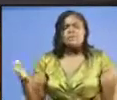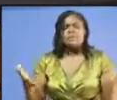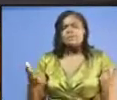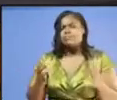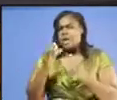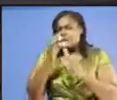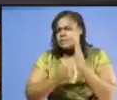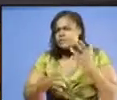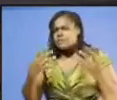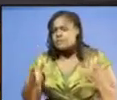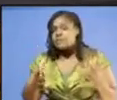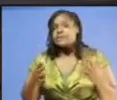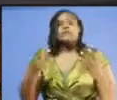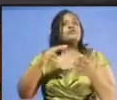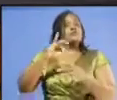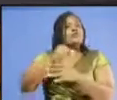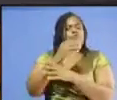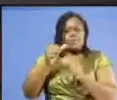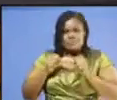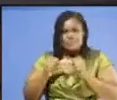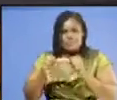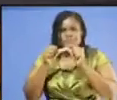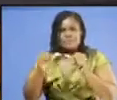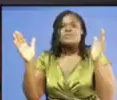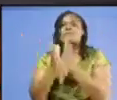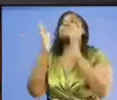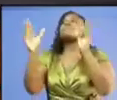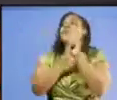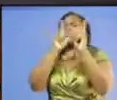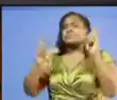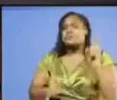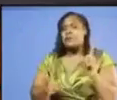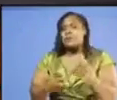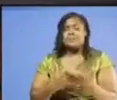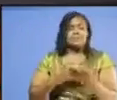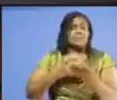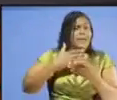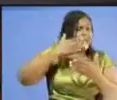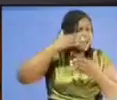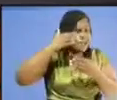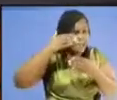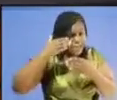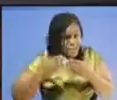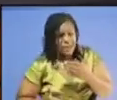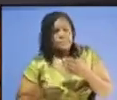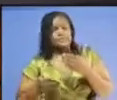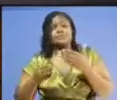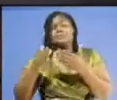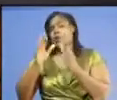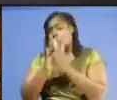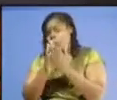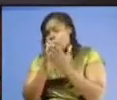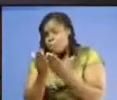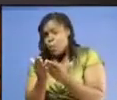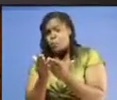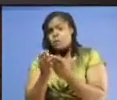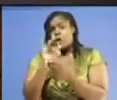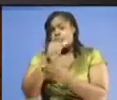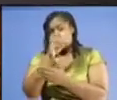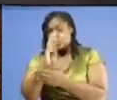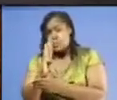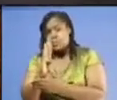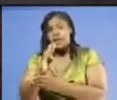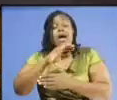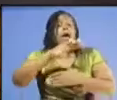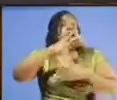chapter, Job still praised God. But by the time you get down to the end of the book, you discover all